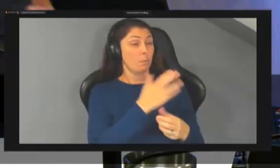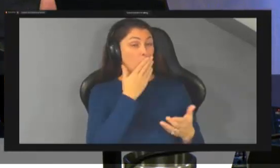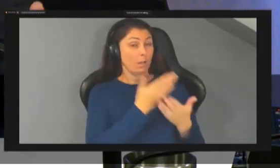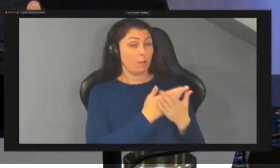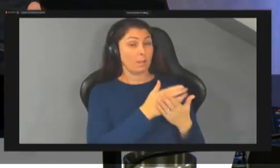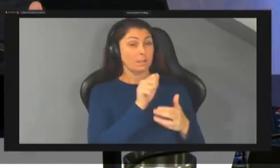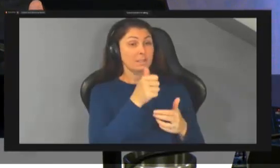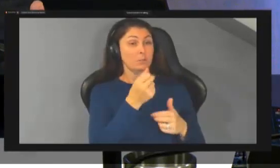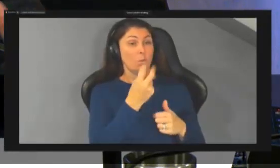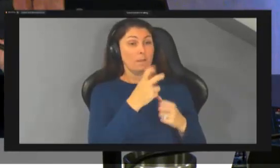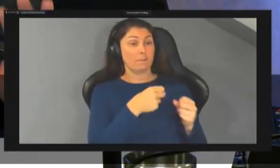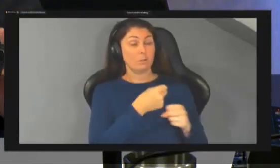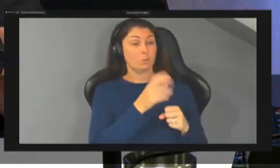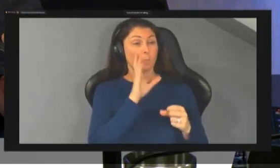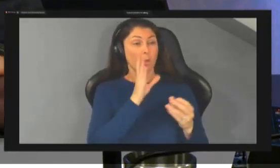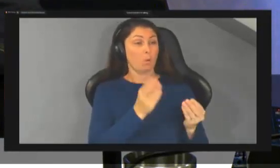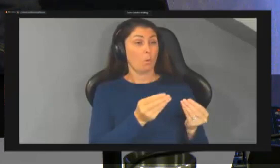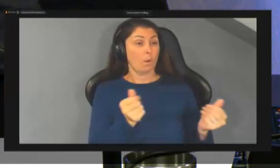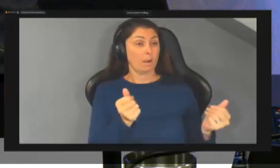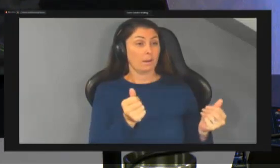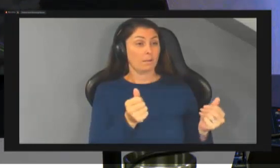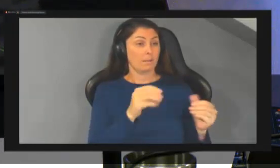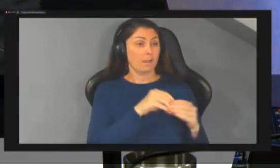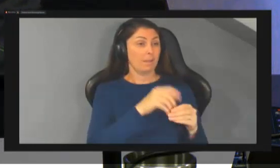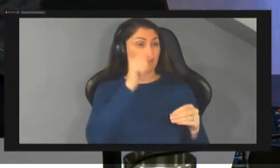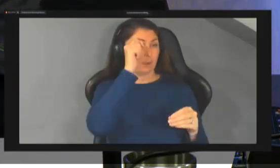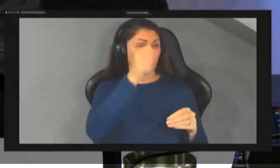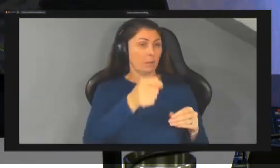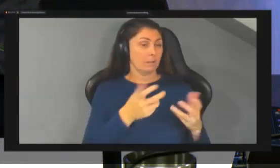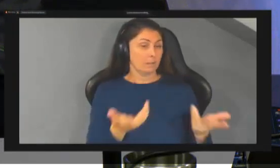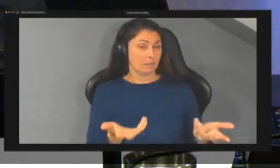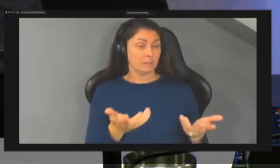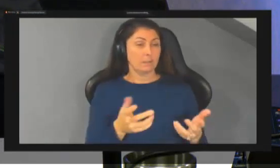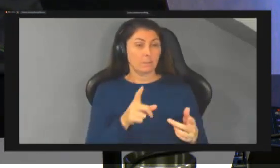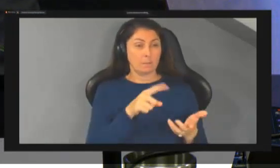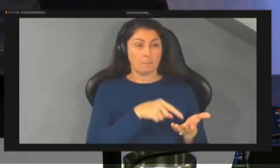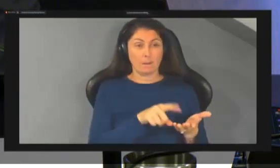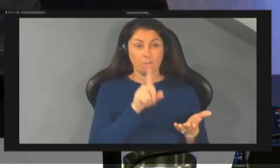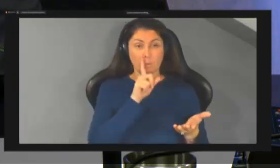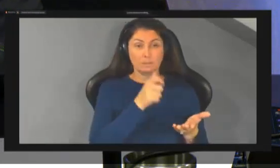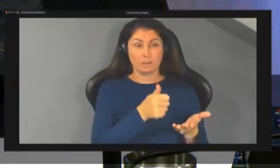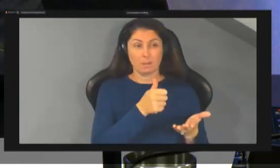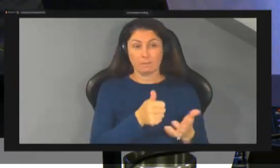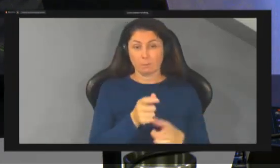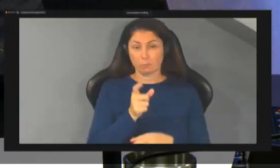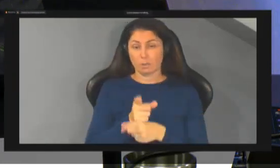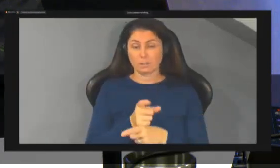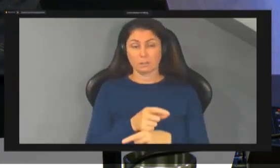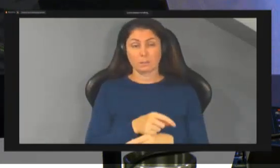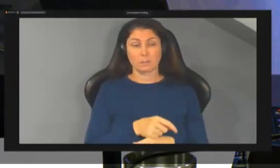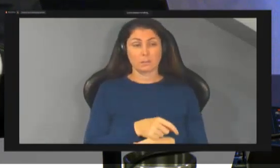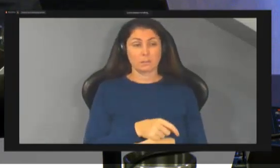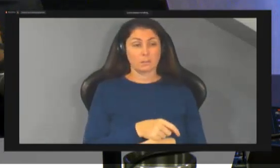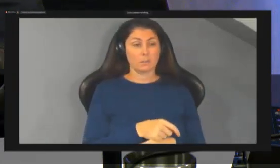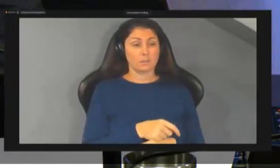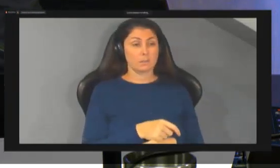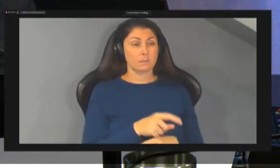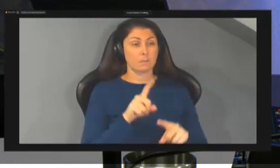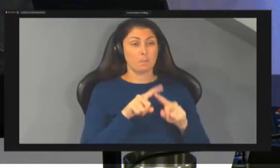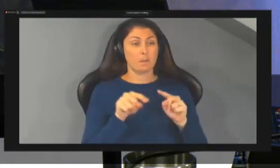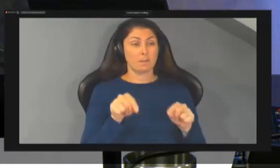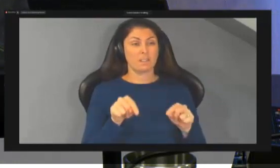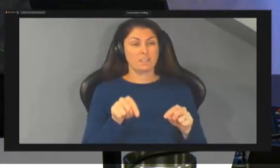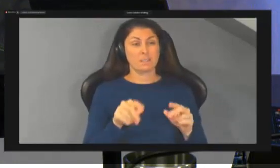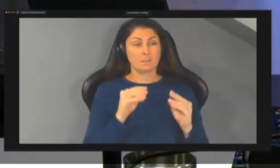12 years, it'll go away. In theory, it'll pay for itself. And it'll pay for itself, correct. Or it'll be unneeded, right? But this is sort of